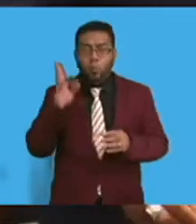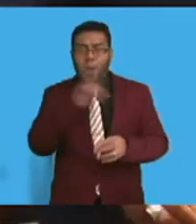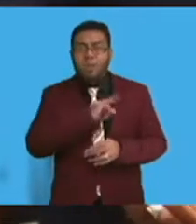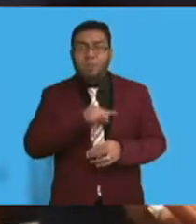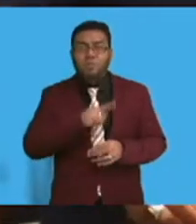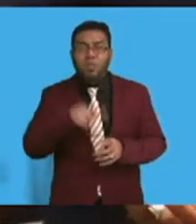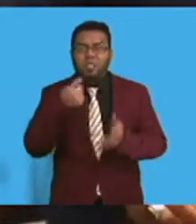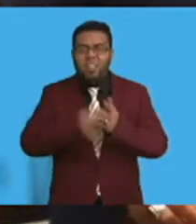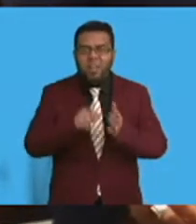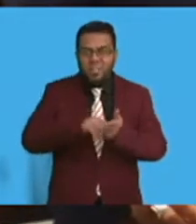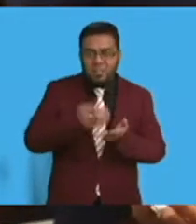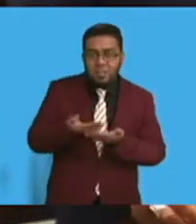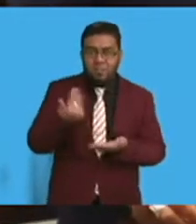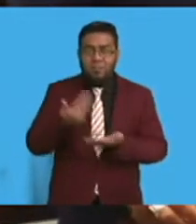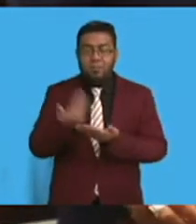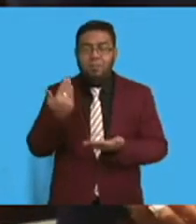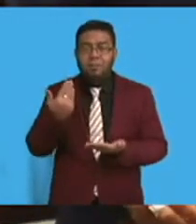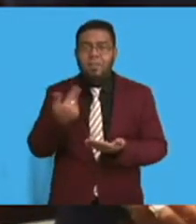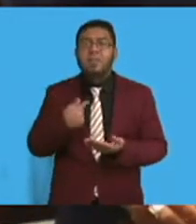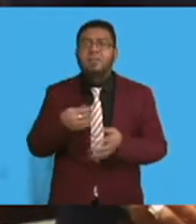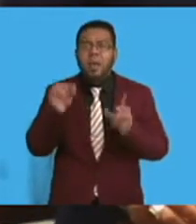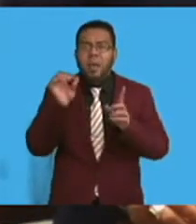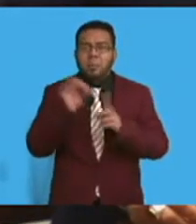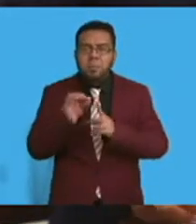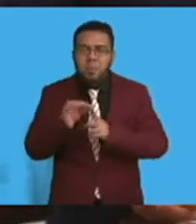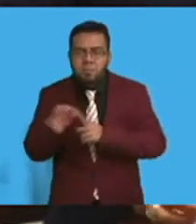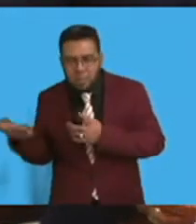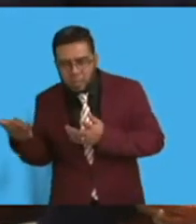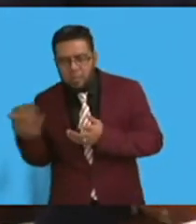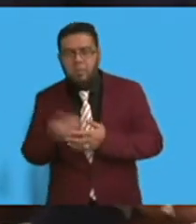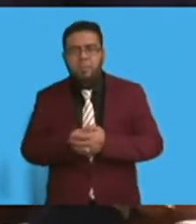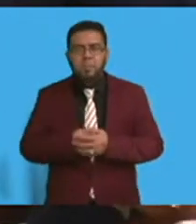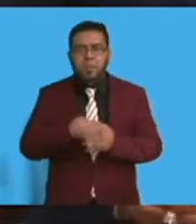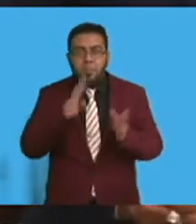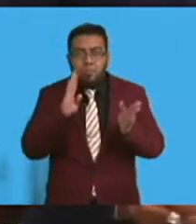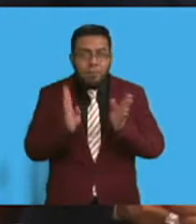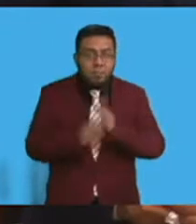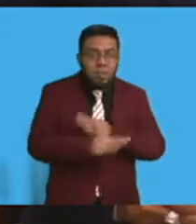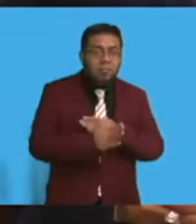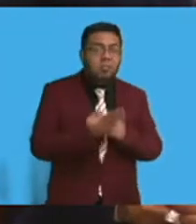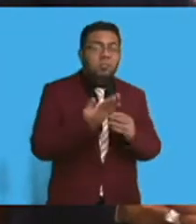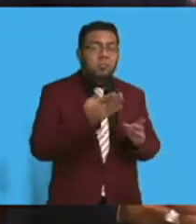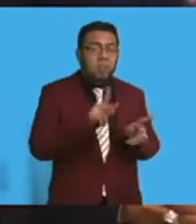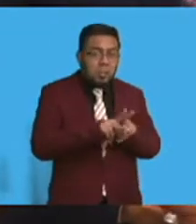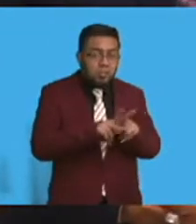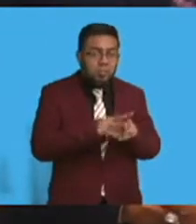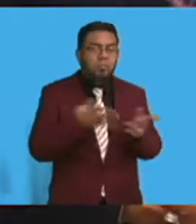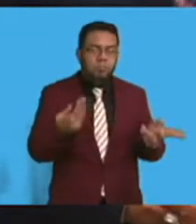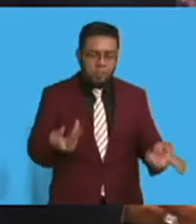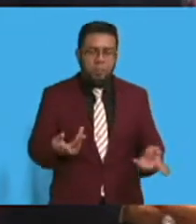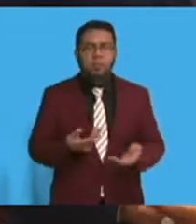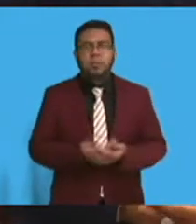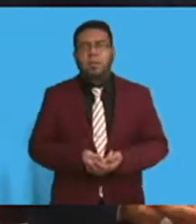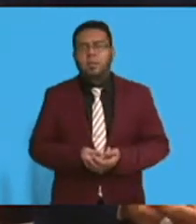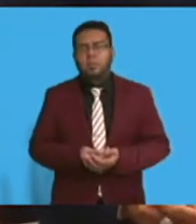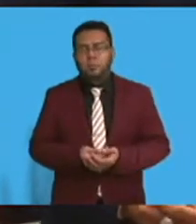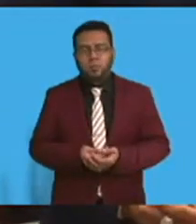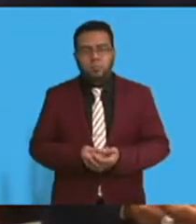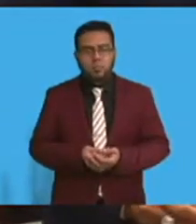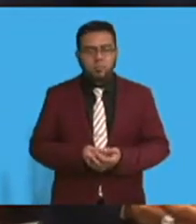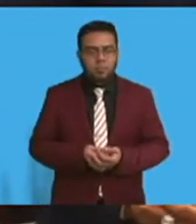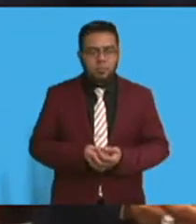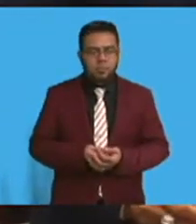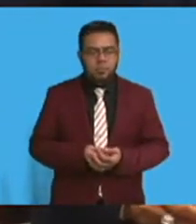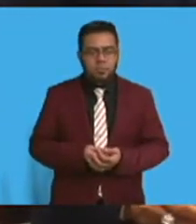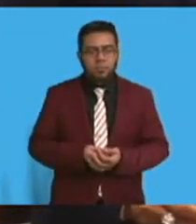Madam Speaker, as far as the economic overview is concerned, this year Fiji's projected revenue stands at $4.23 billion with $4.65 billion